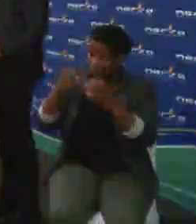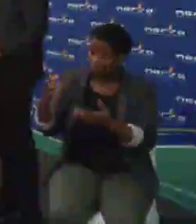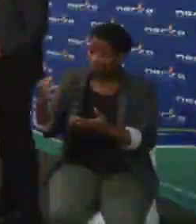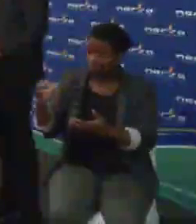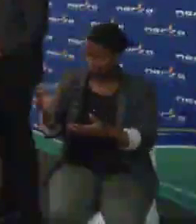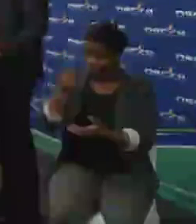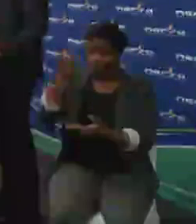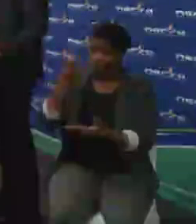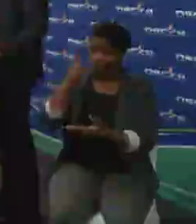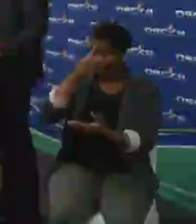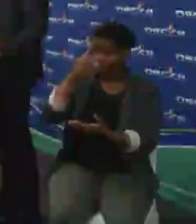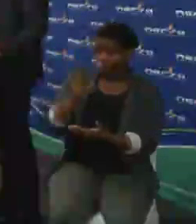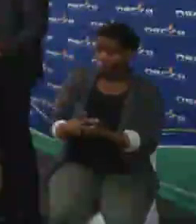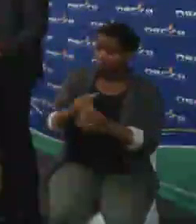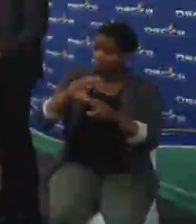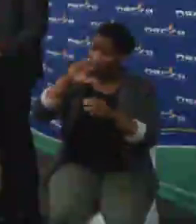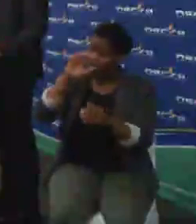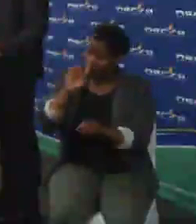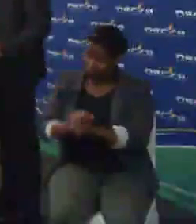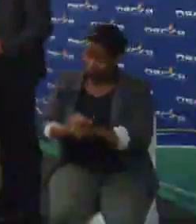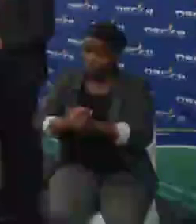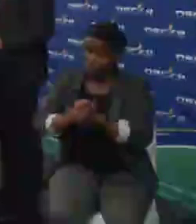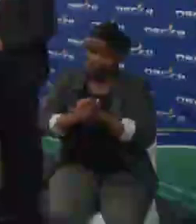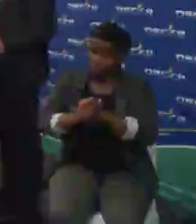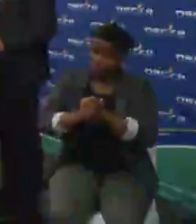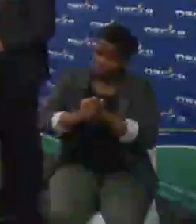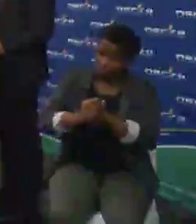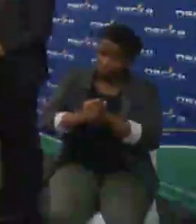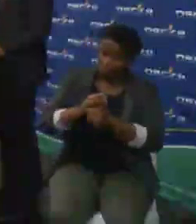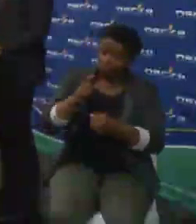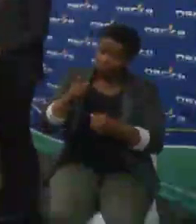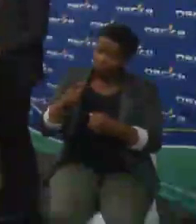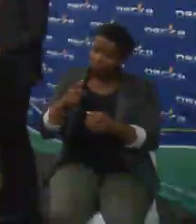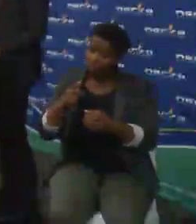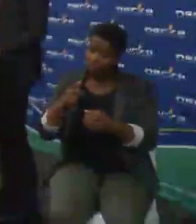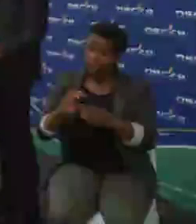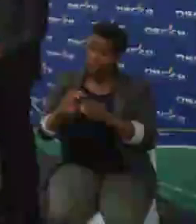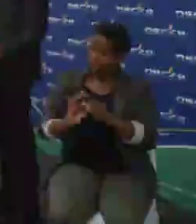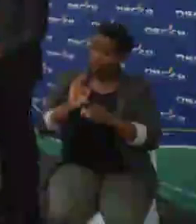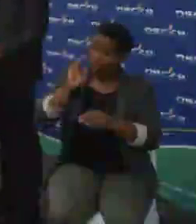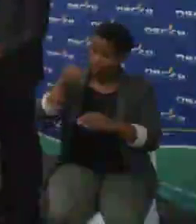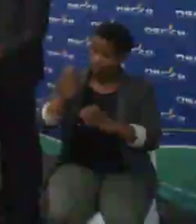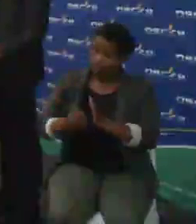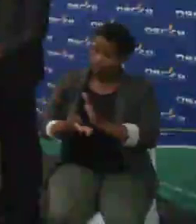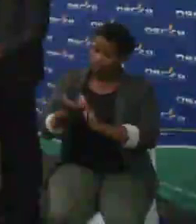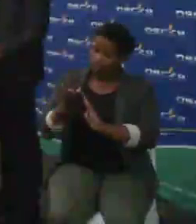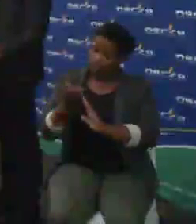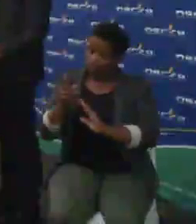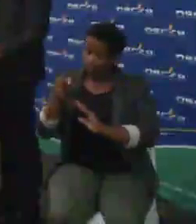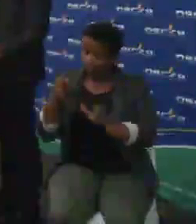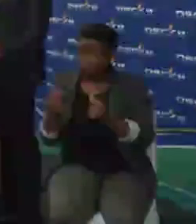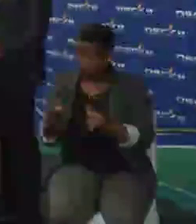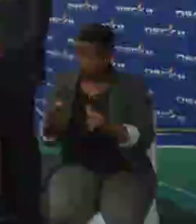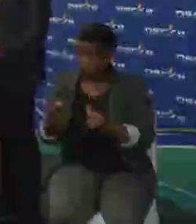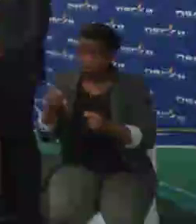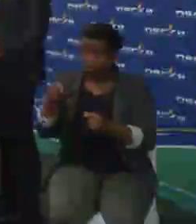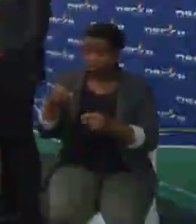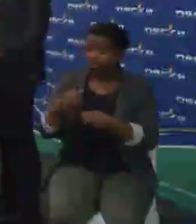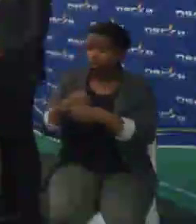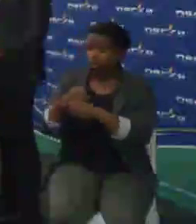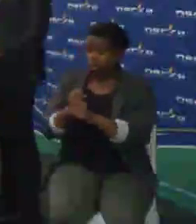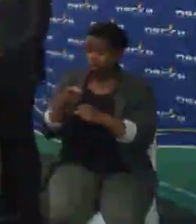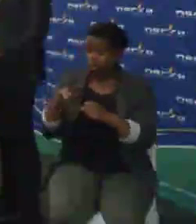so. In conclusion then, SARCLICA is of the opinion that further increases amounting to, and this again has been amended,